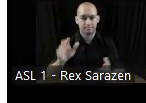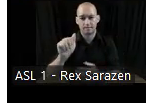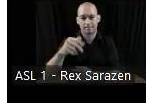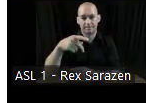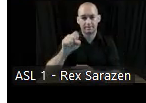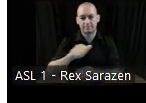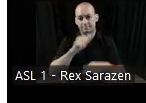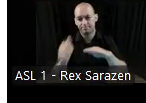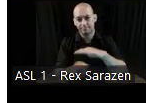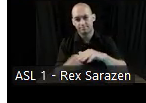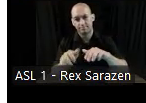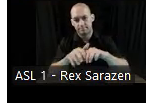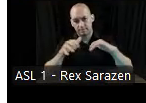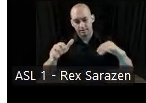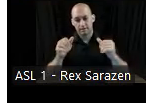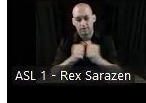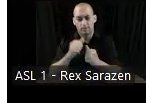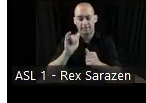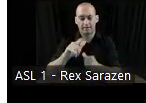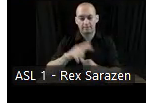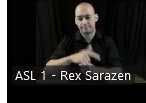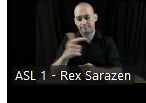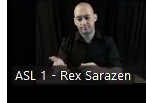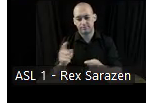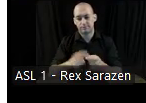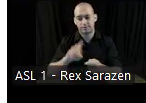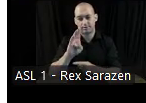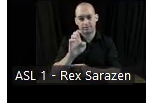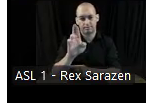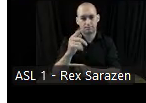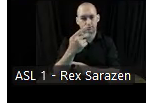subcommittee. And with this, I will pass it on to Bertha.